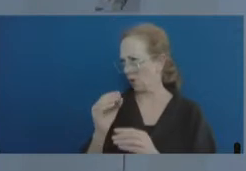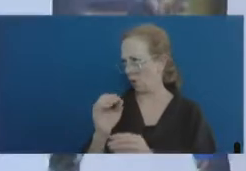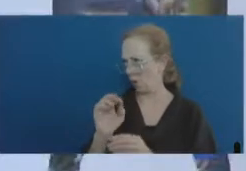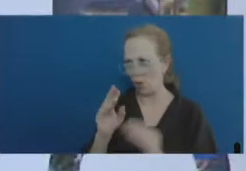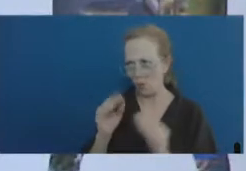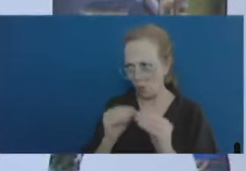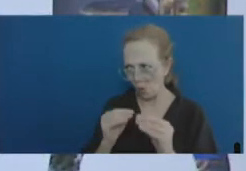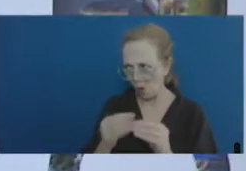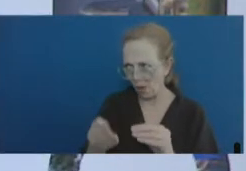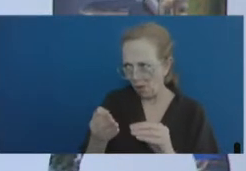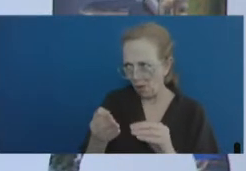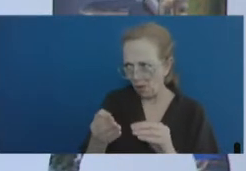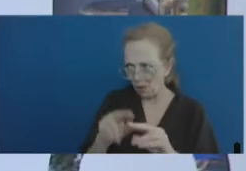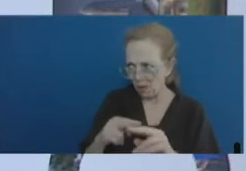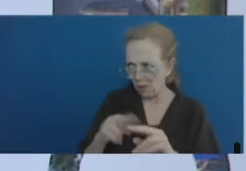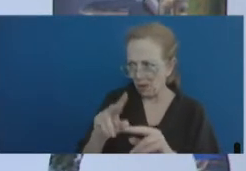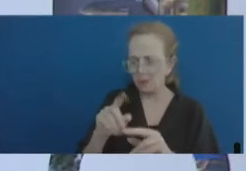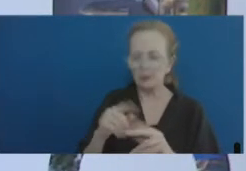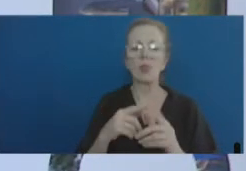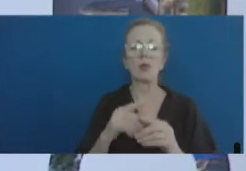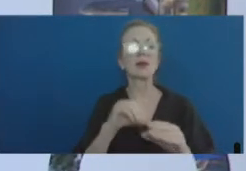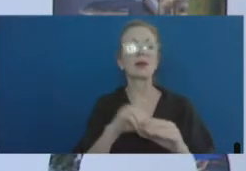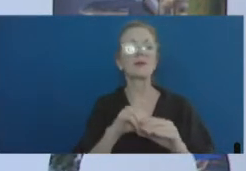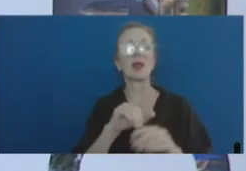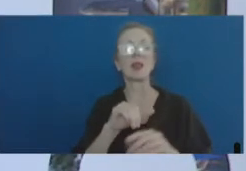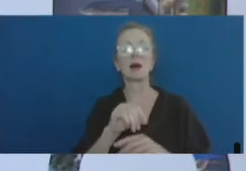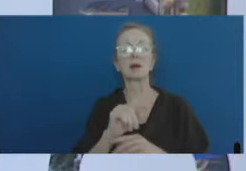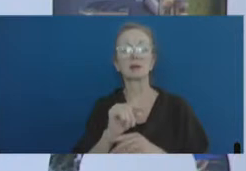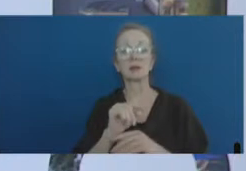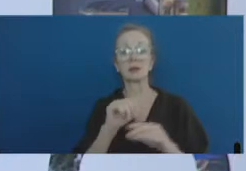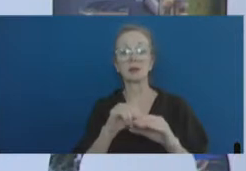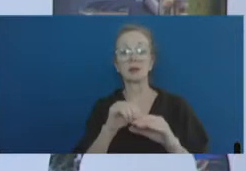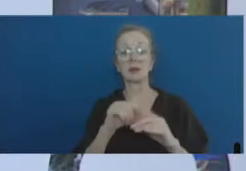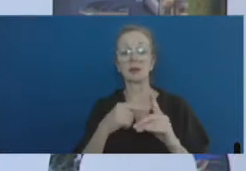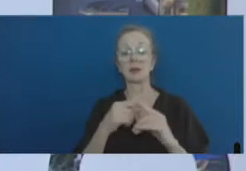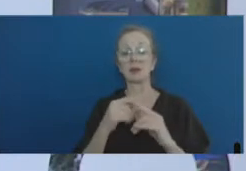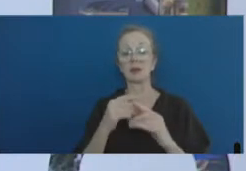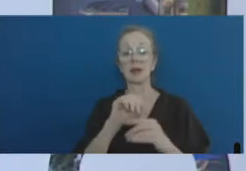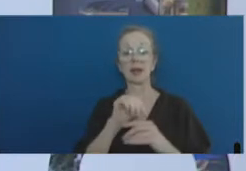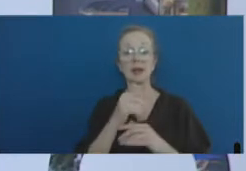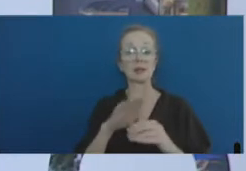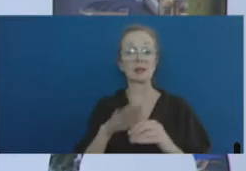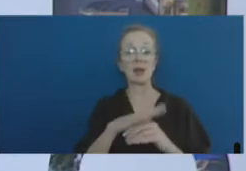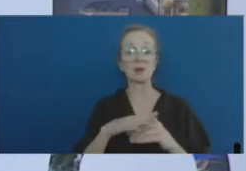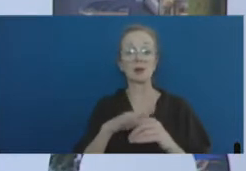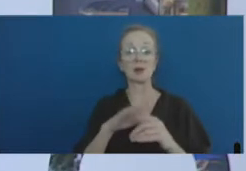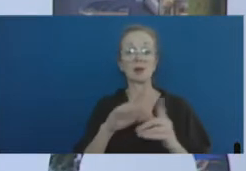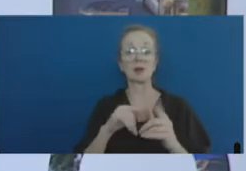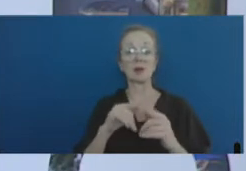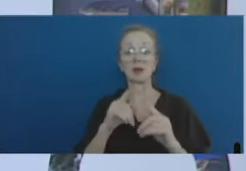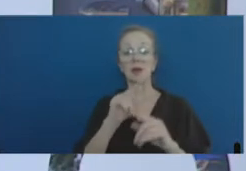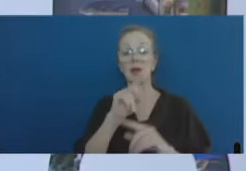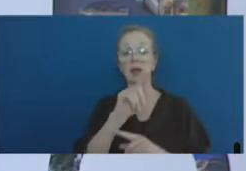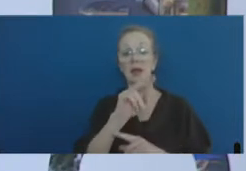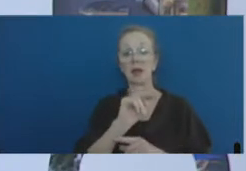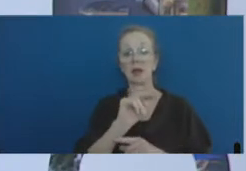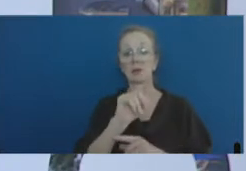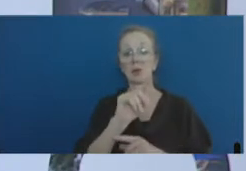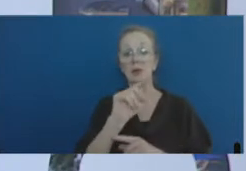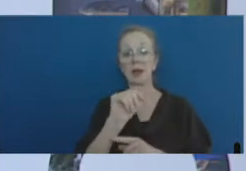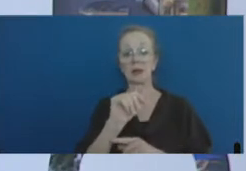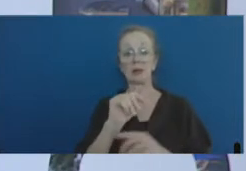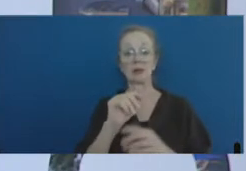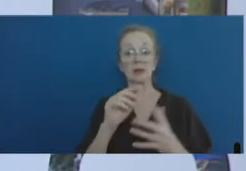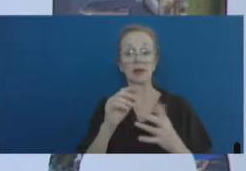this would be on infill lots. So like an individual lot that's in any neighborhood from N1A to, and so it could